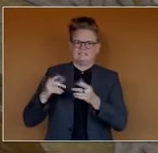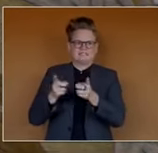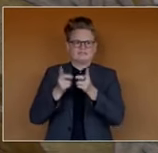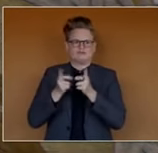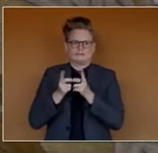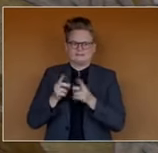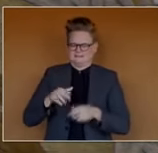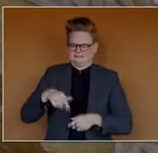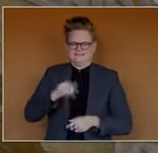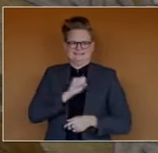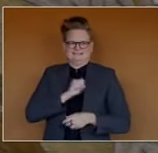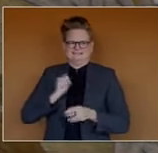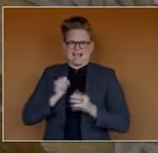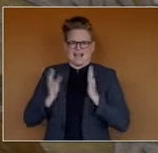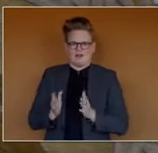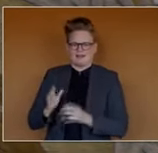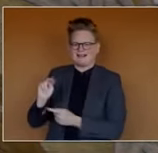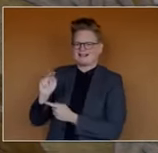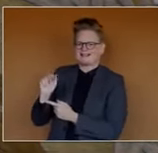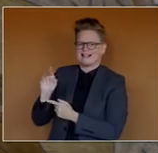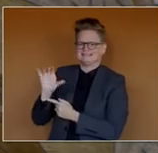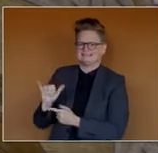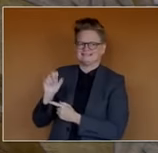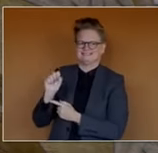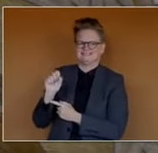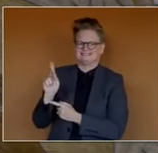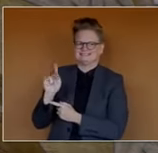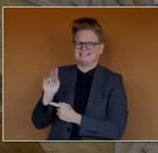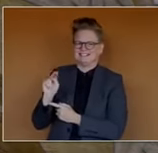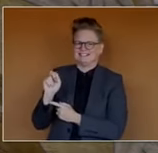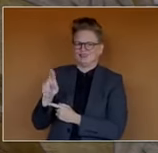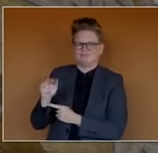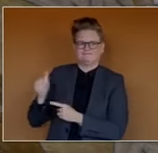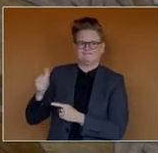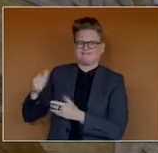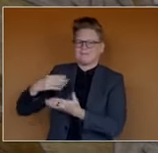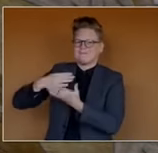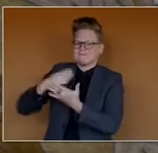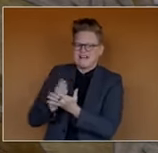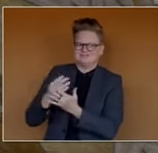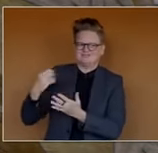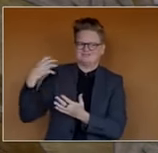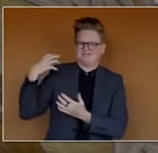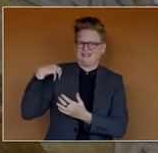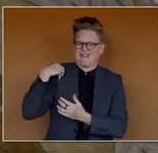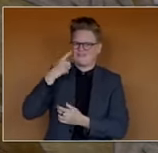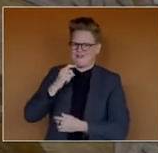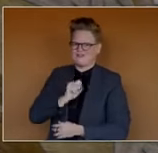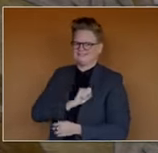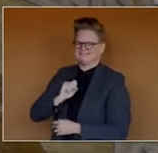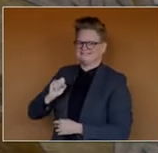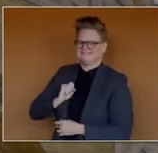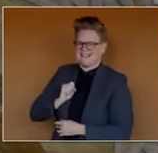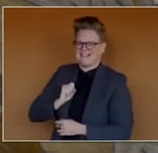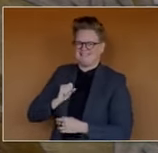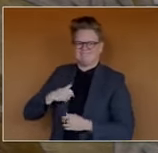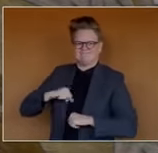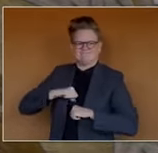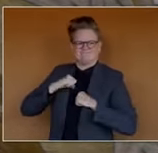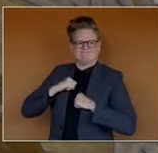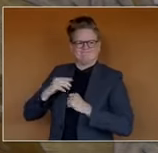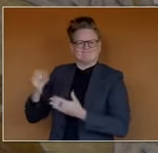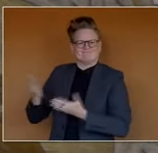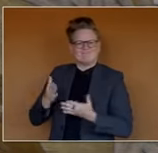Nancy Skinner. She is the budget chair for the State Senate and has been a great partner in working to develop this